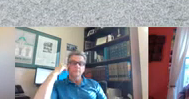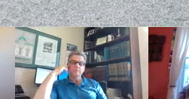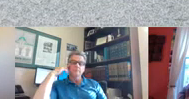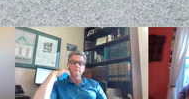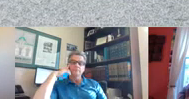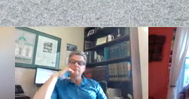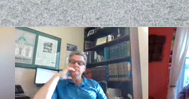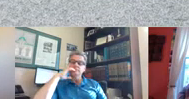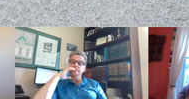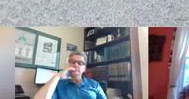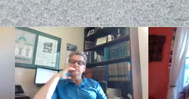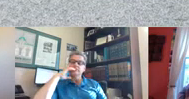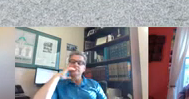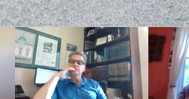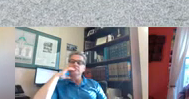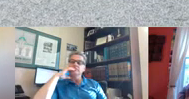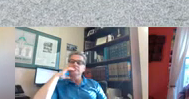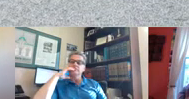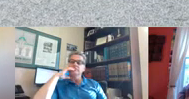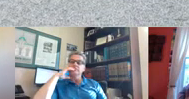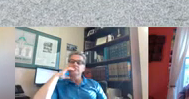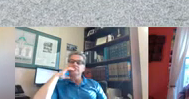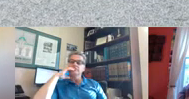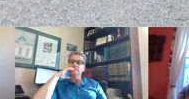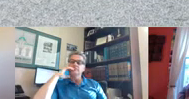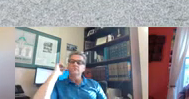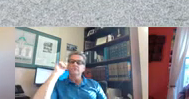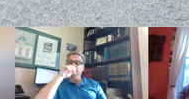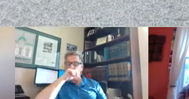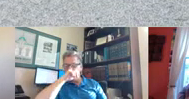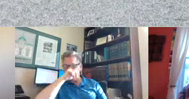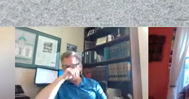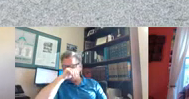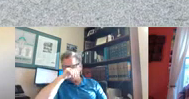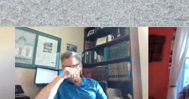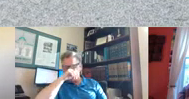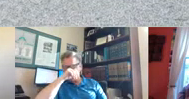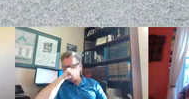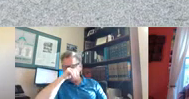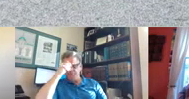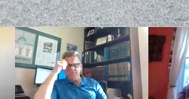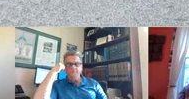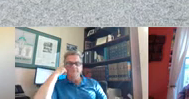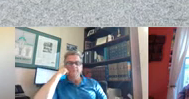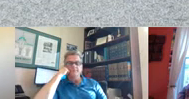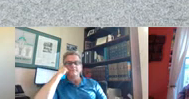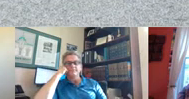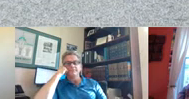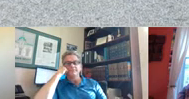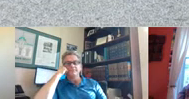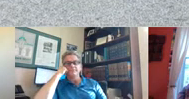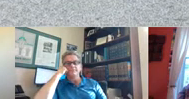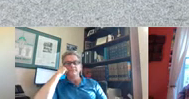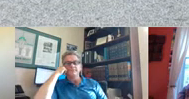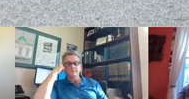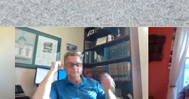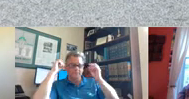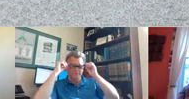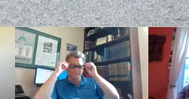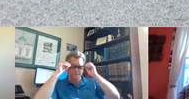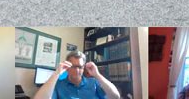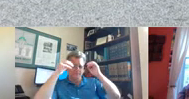year, the Bike Fed and DPW were awarded a Vision Zero for Youth Innovation Award from the National Center for Safe Routes